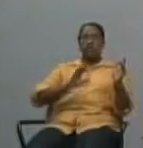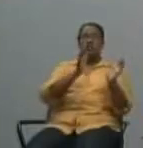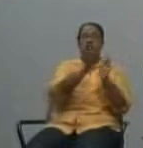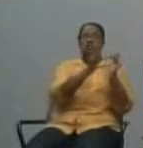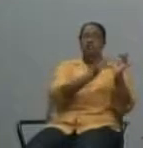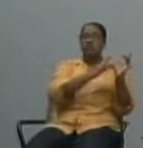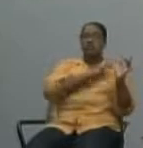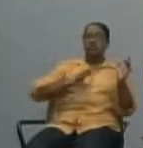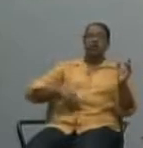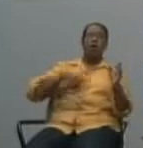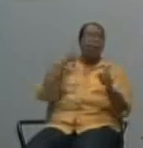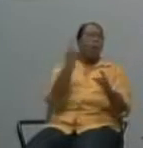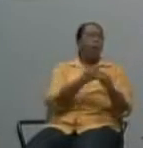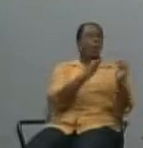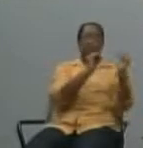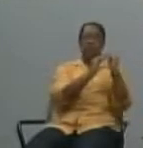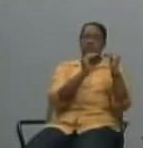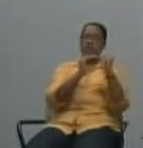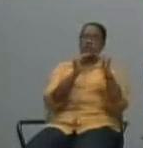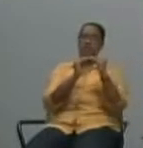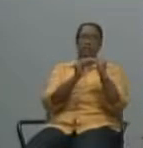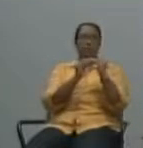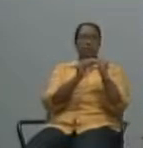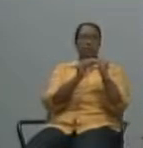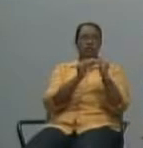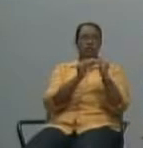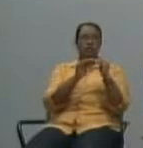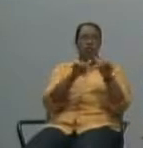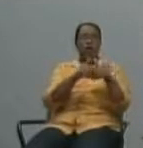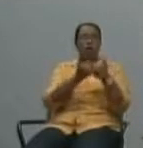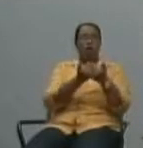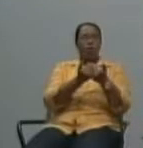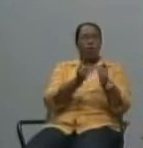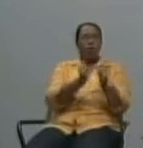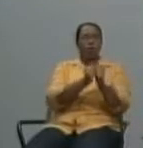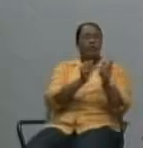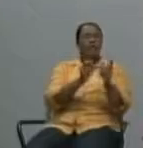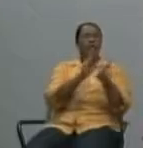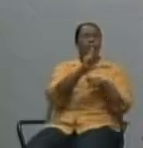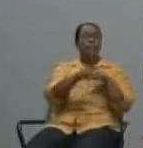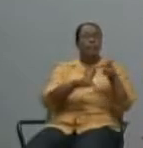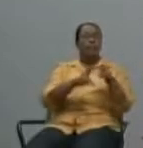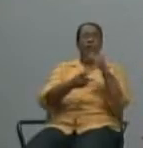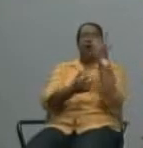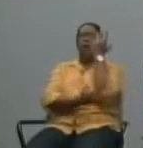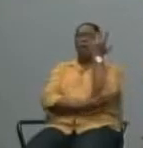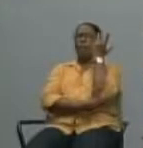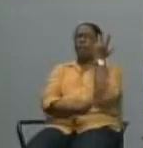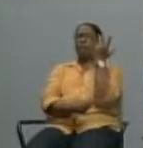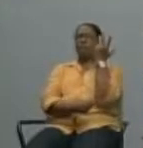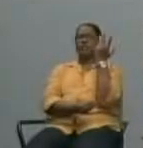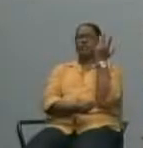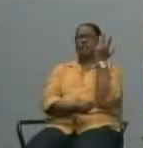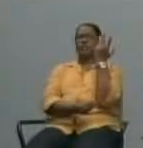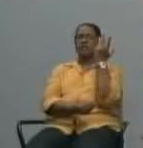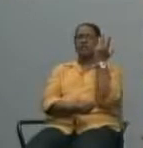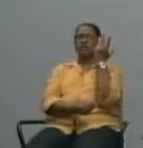just. Poverty is not just a situation in our life, because we know that Jesus is